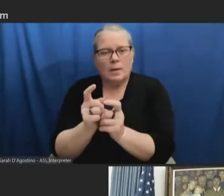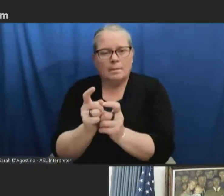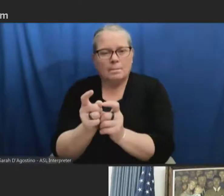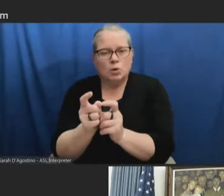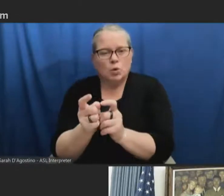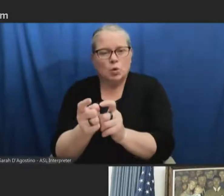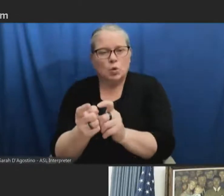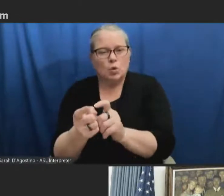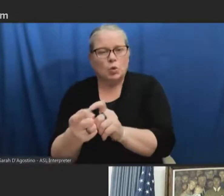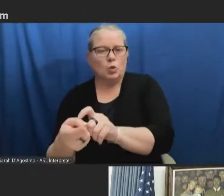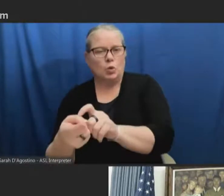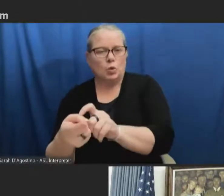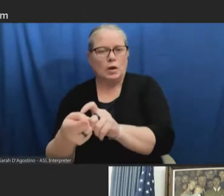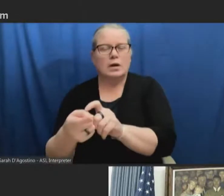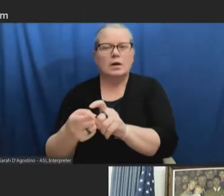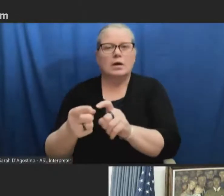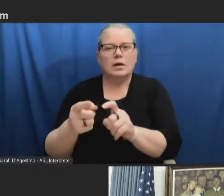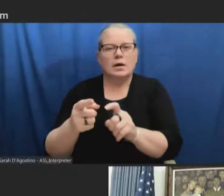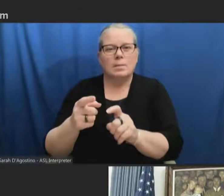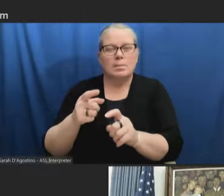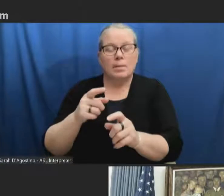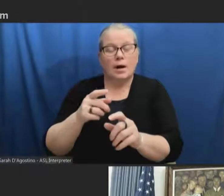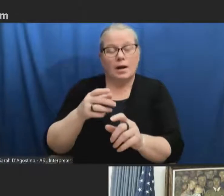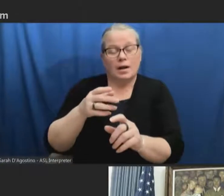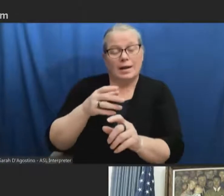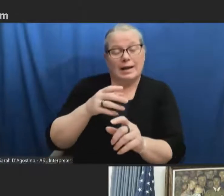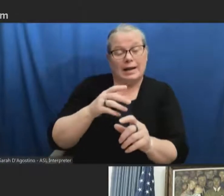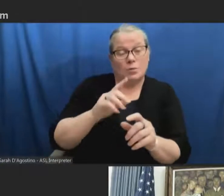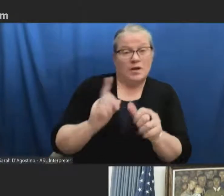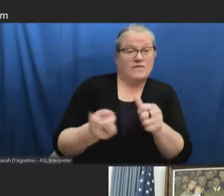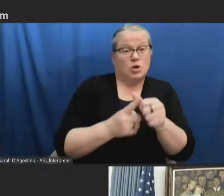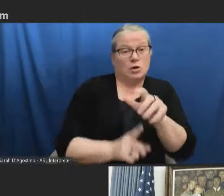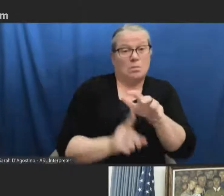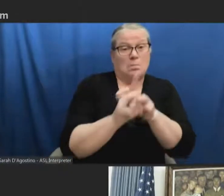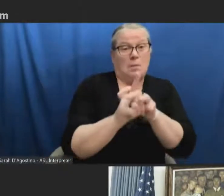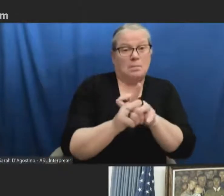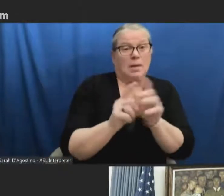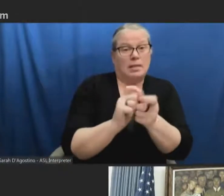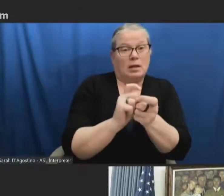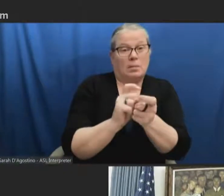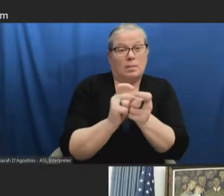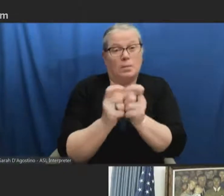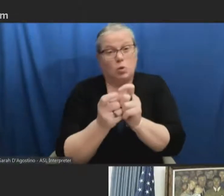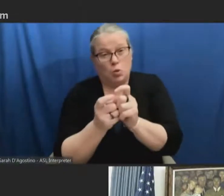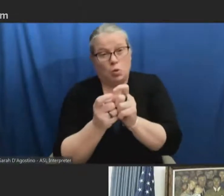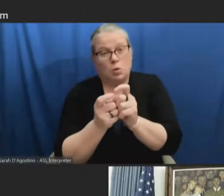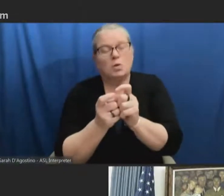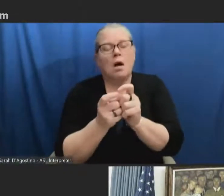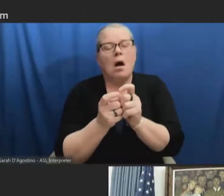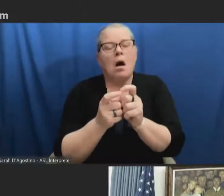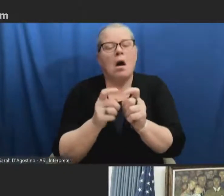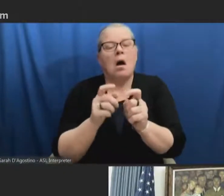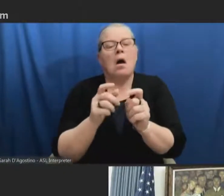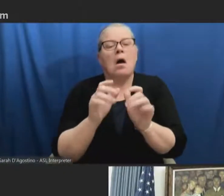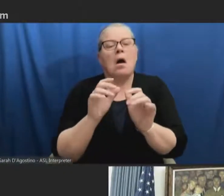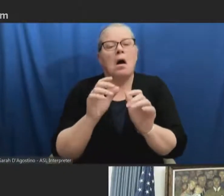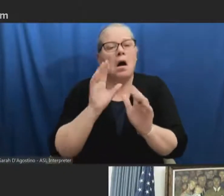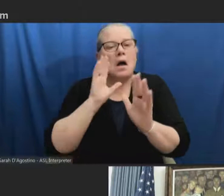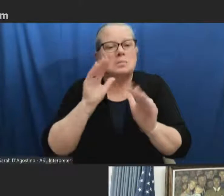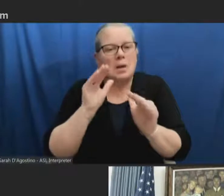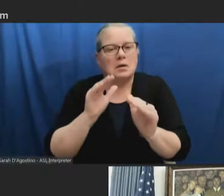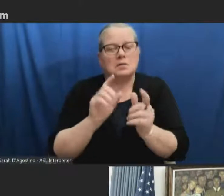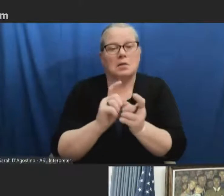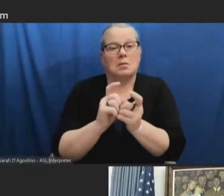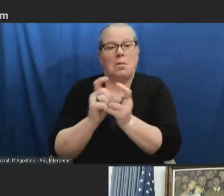every mutation sort of followed previous mutations, and it's kind of mutated along a certain cycle. Even Omicron was something